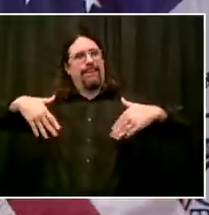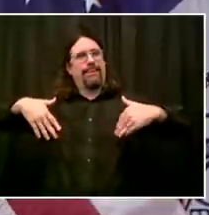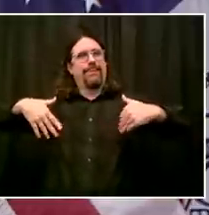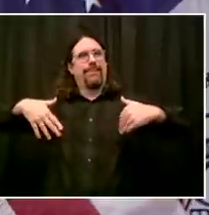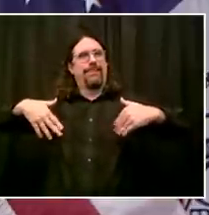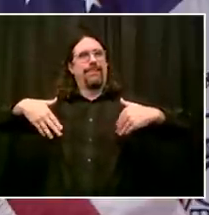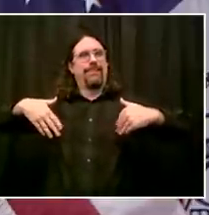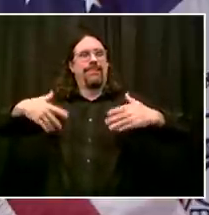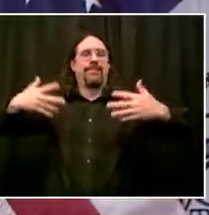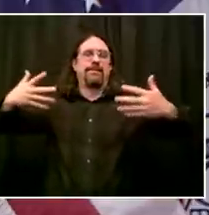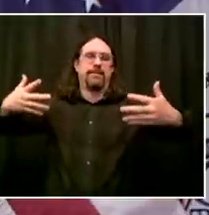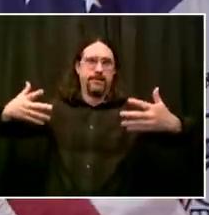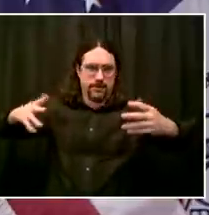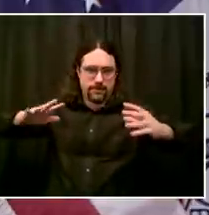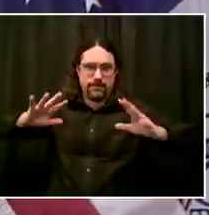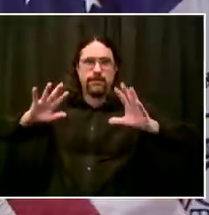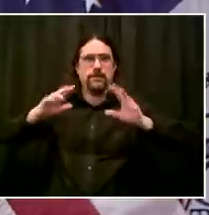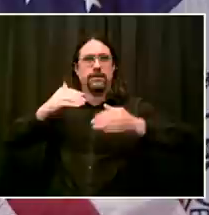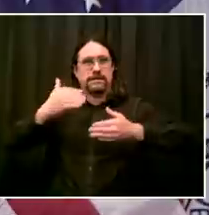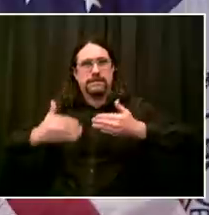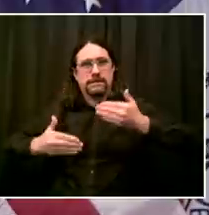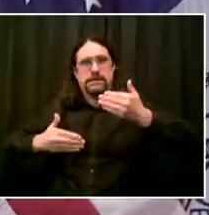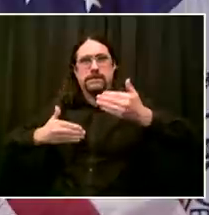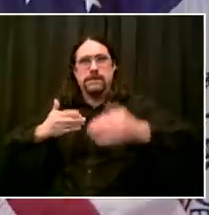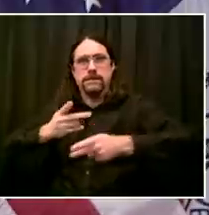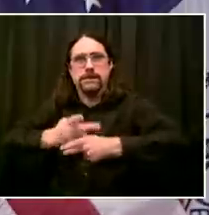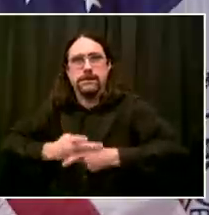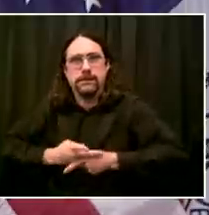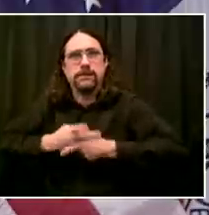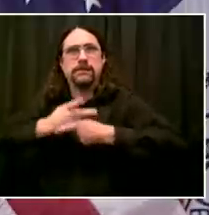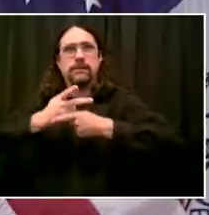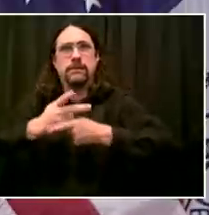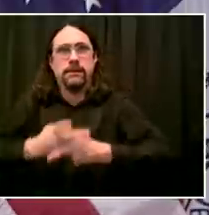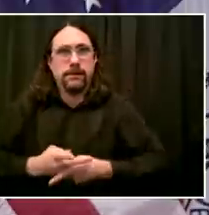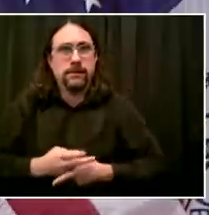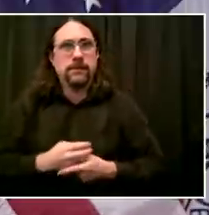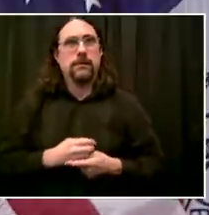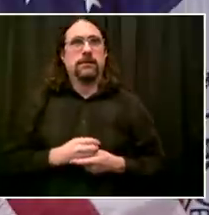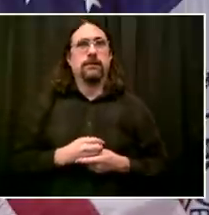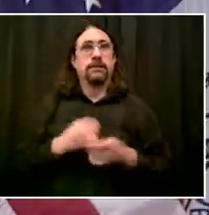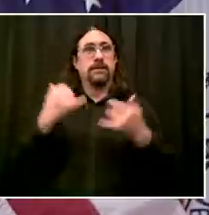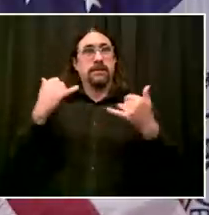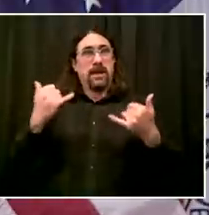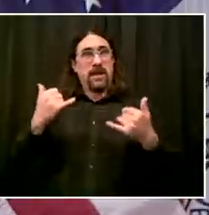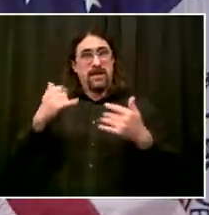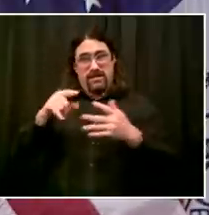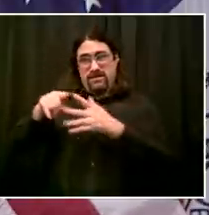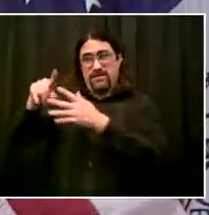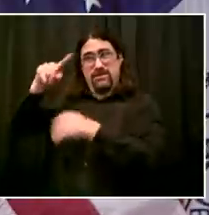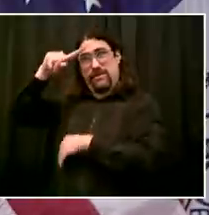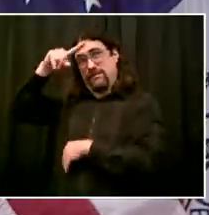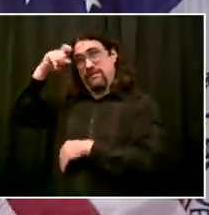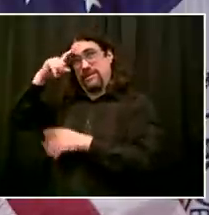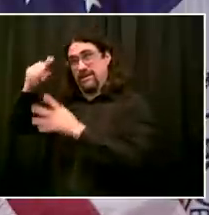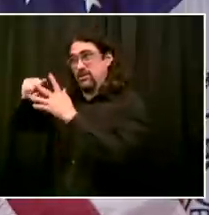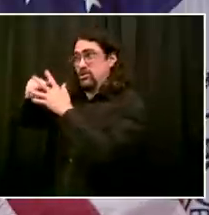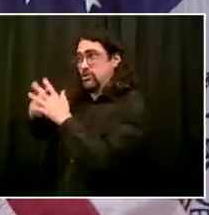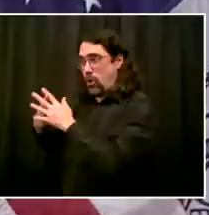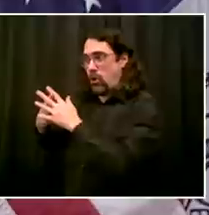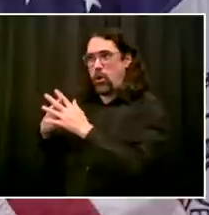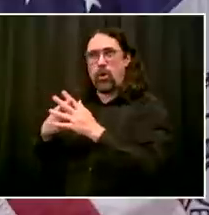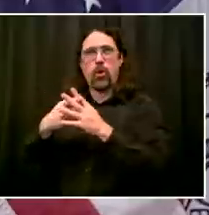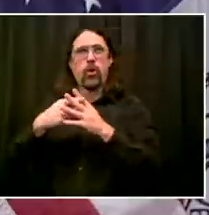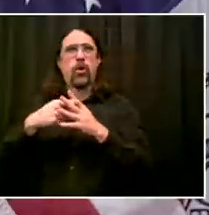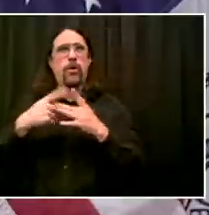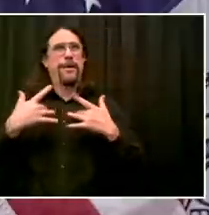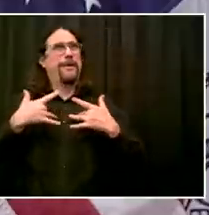with the joy of summer, the freedom of summer. We got to start our thinking with this simple thought. If you want freedom, if you want to go